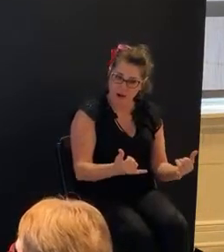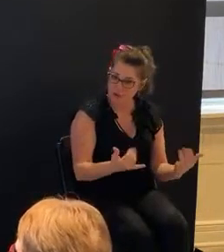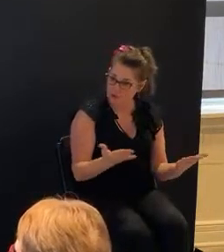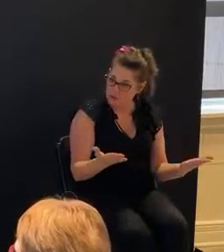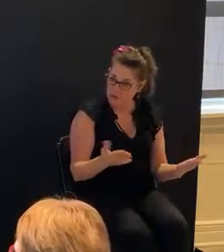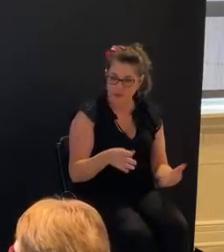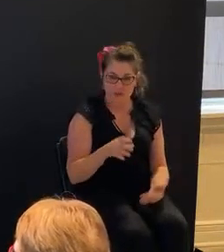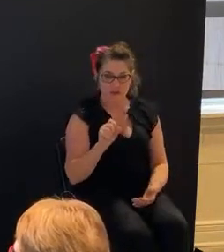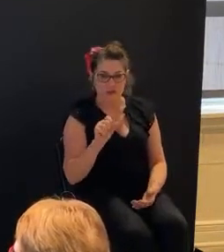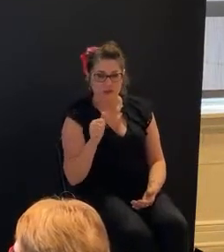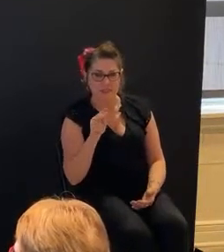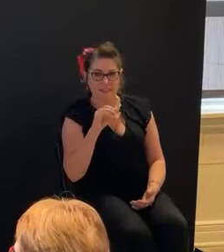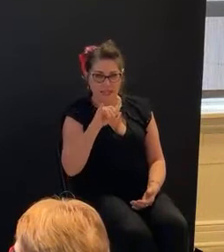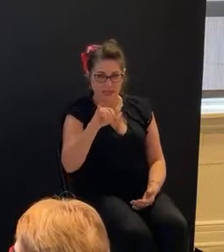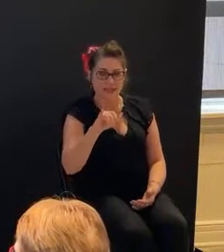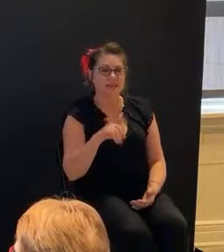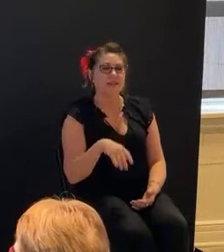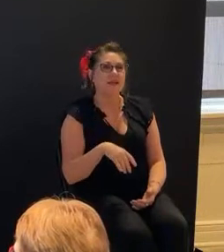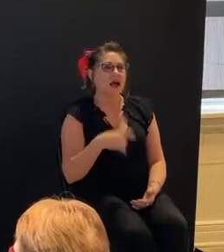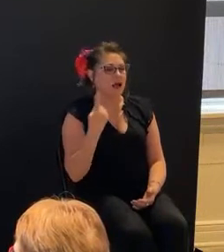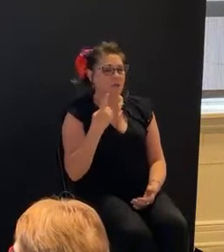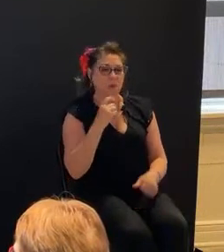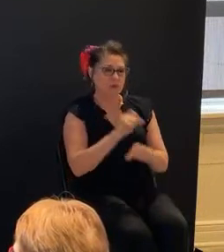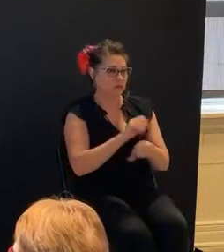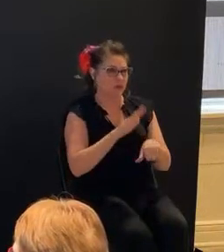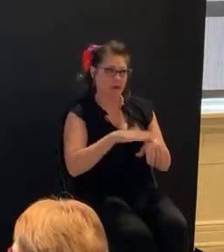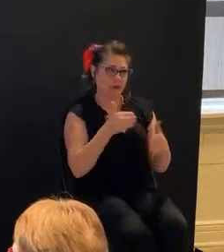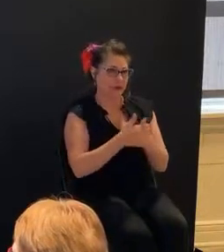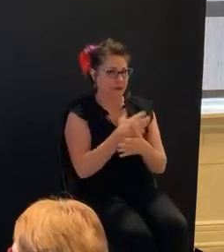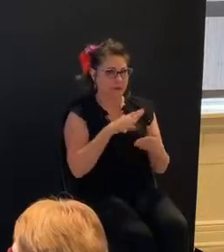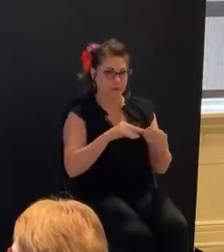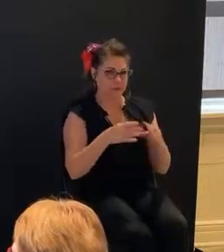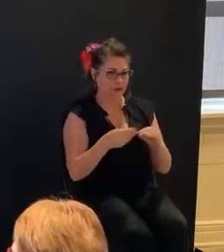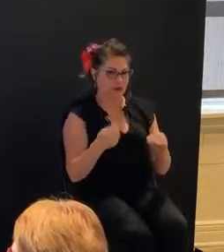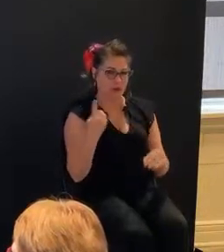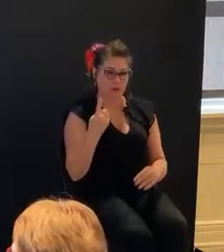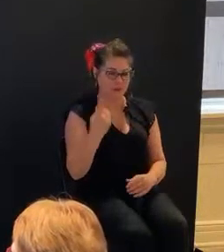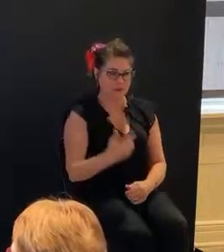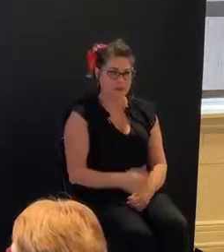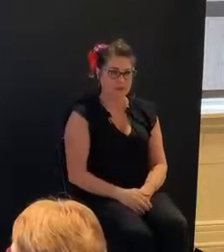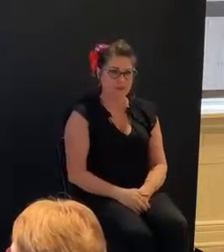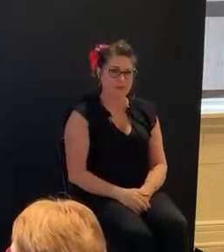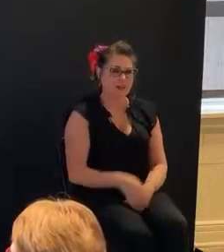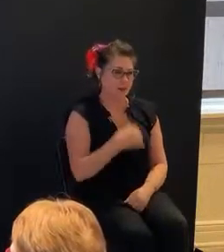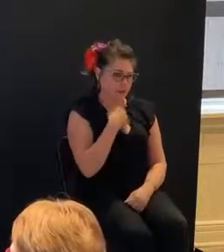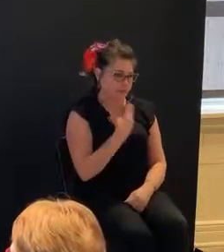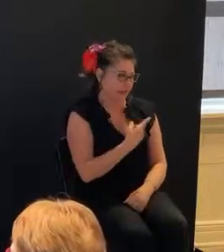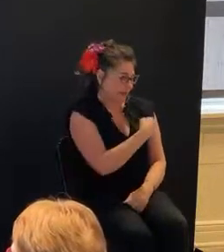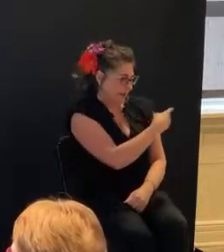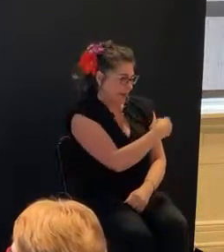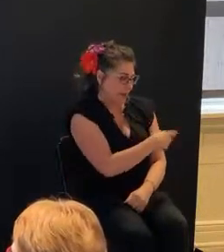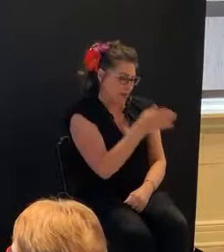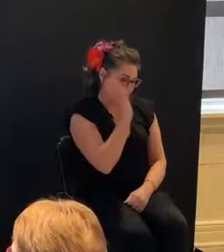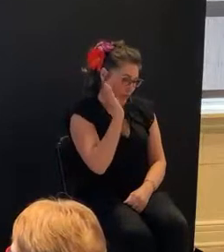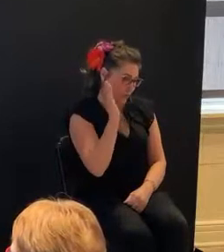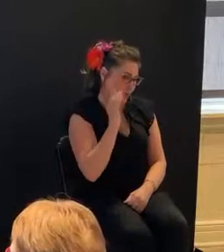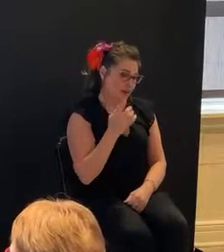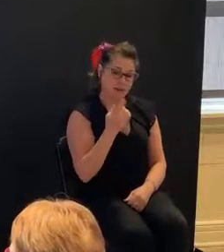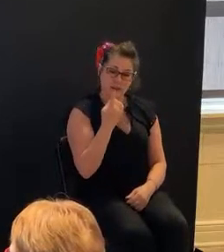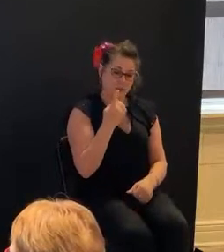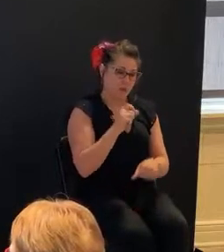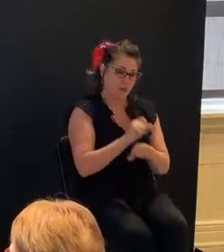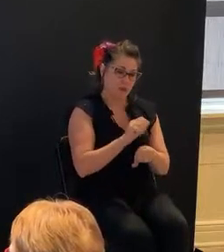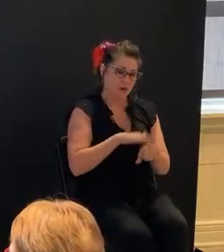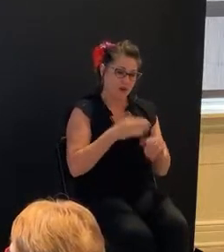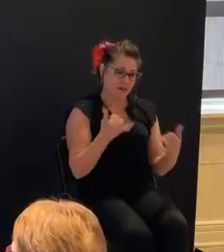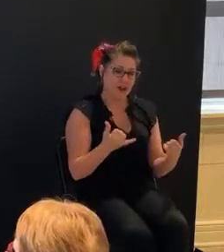Well, I'm always working on a new story, and I was telling these guys earlier that one that I'm working on now is about